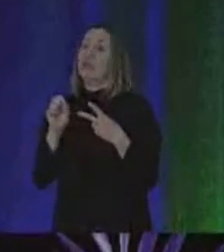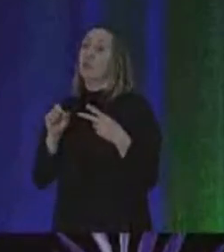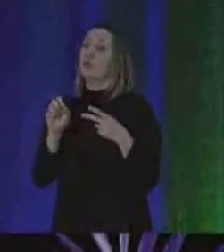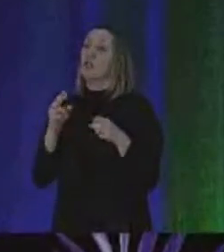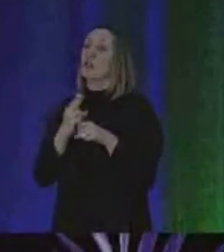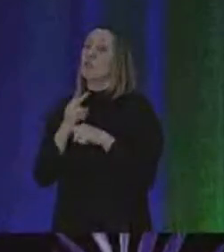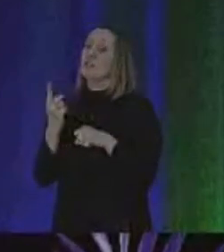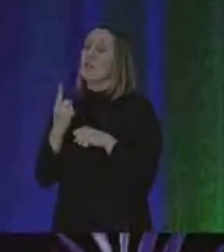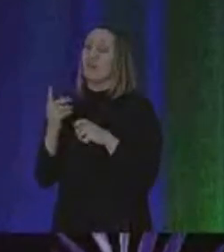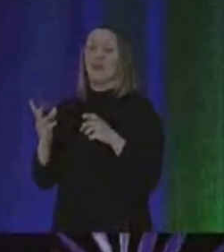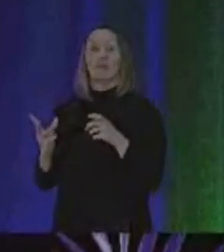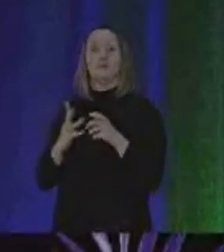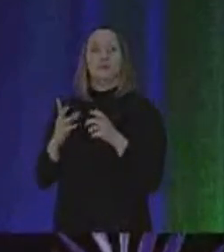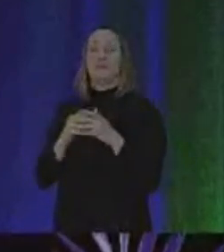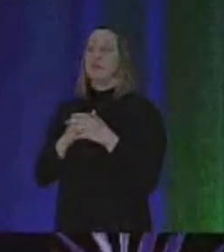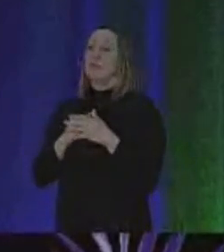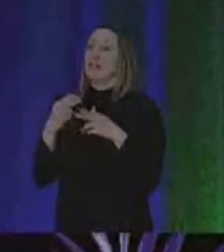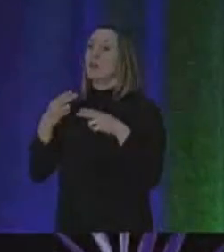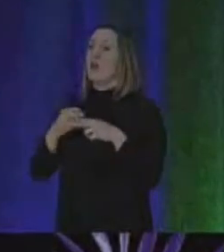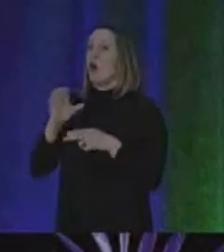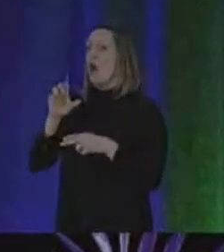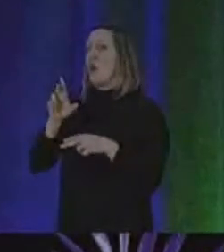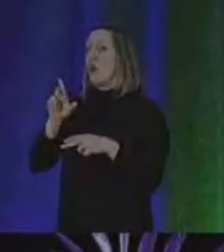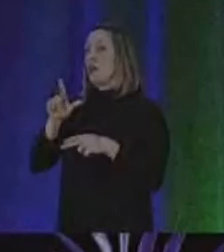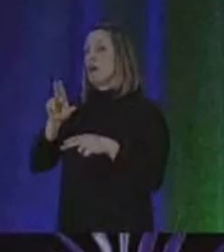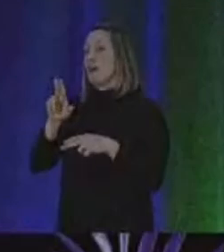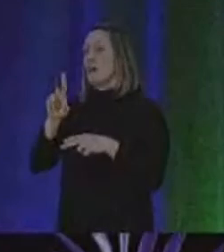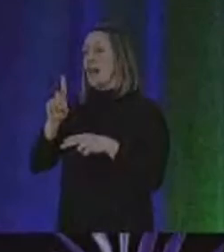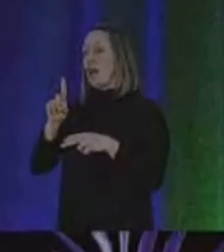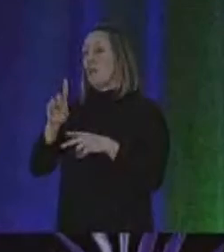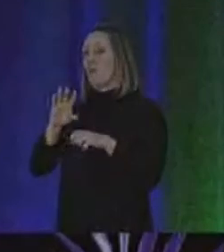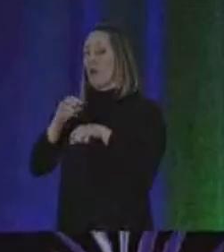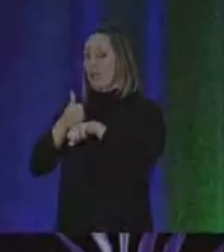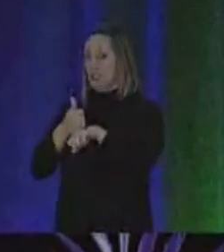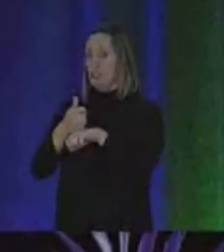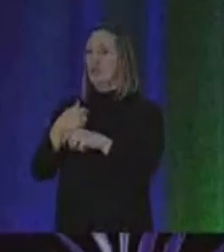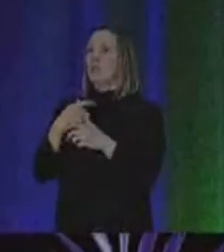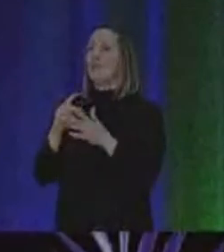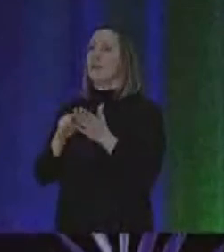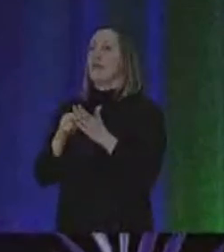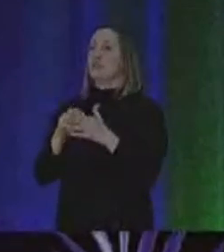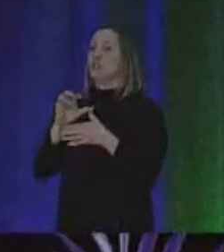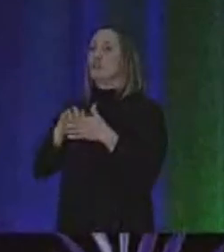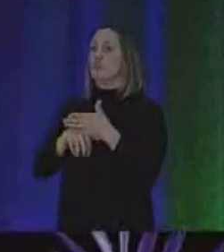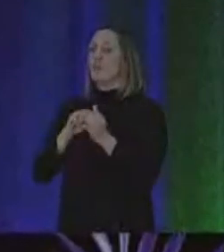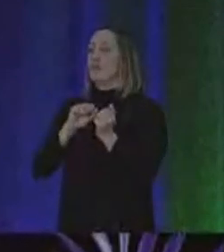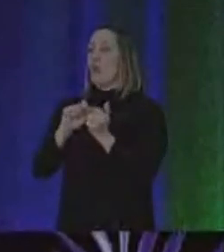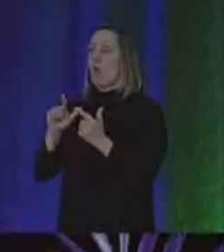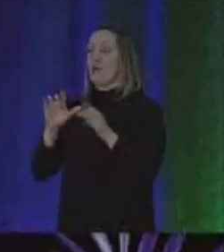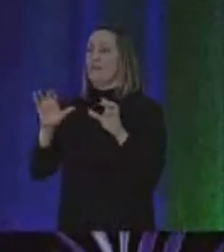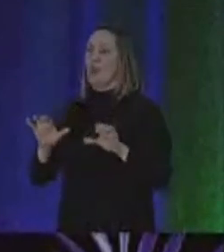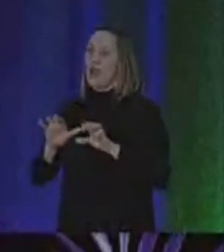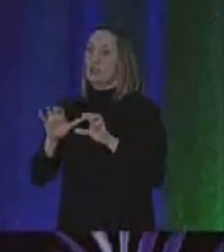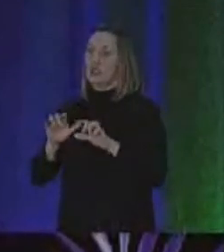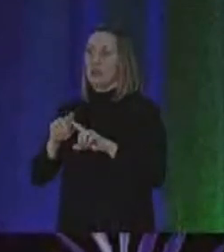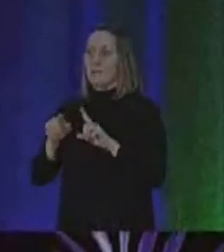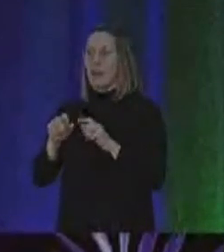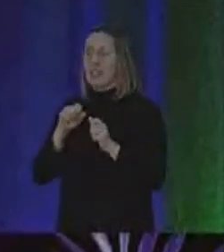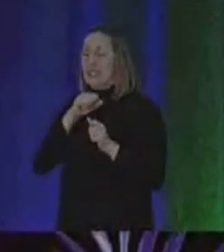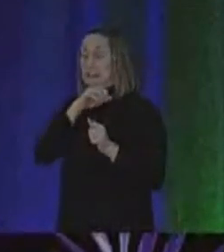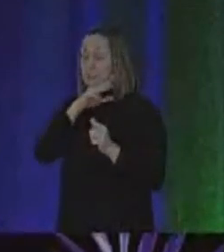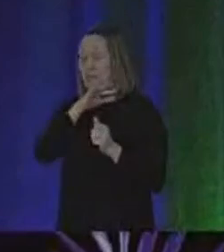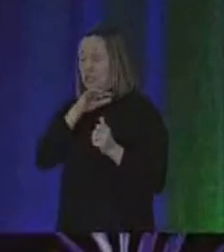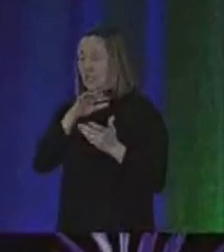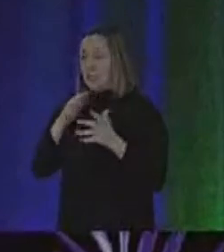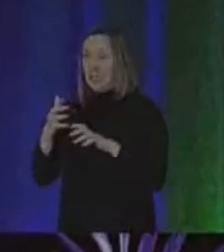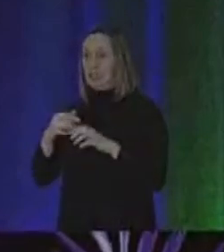something something called CloudFormation. This allows you to script all of your actions, but it got messy.